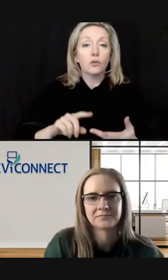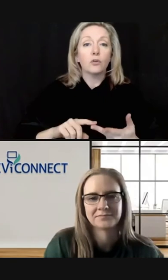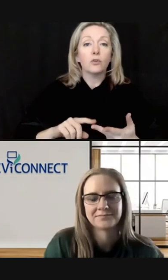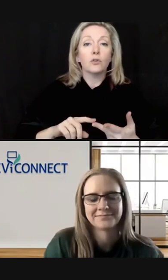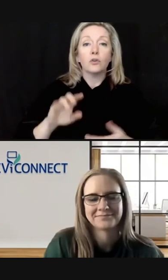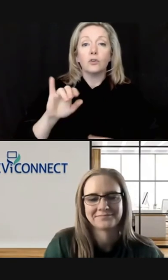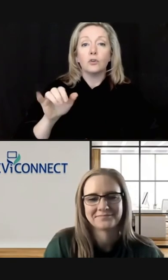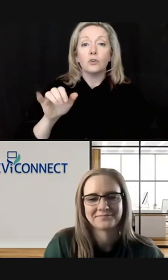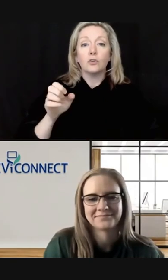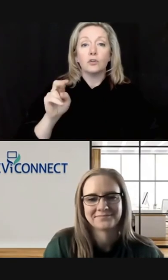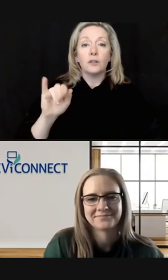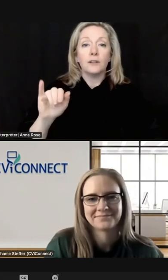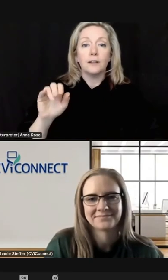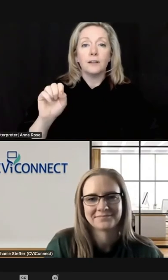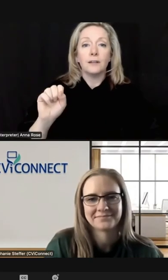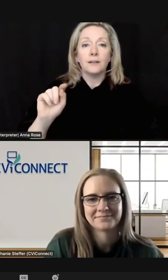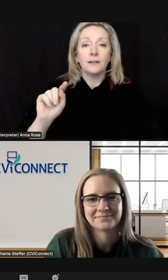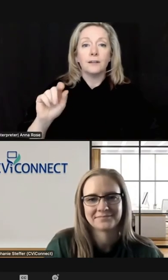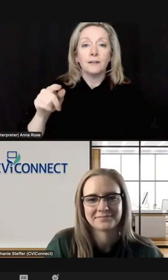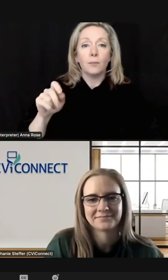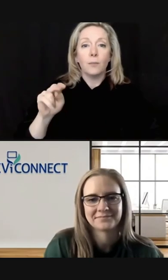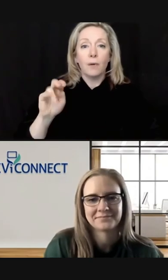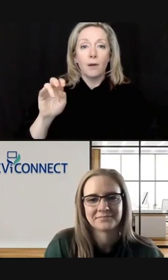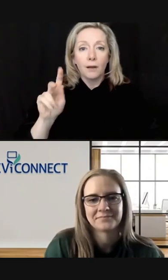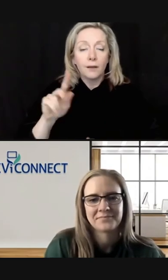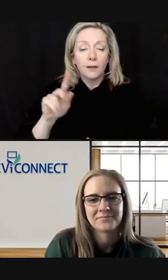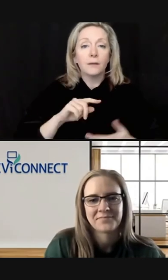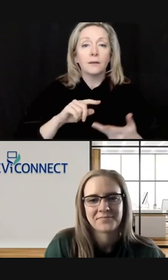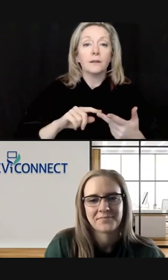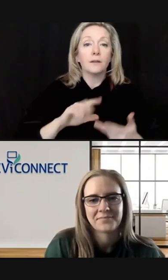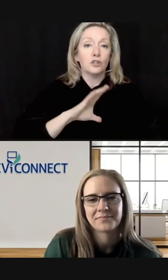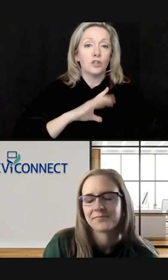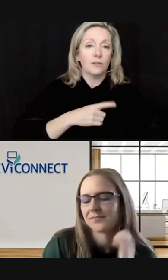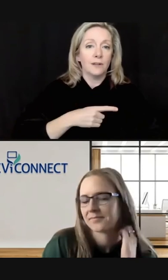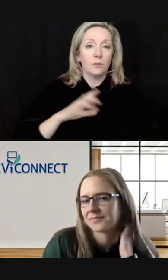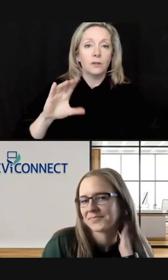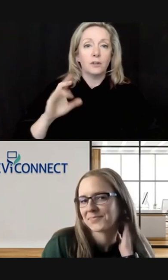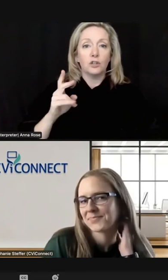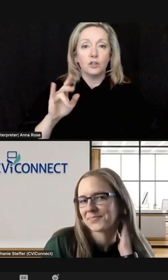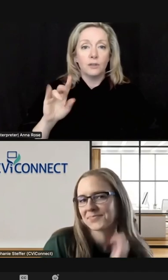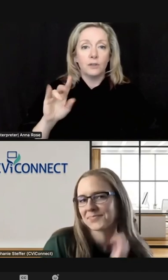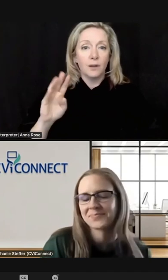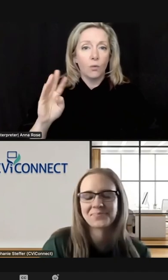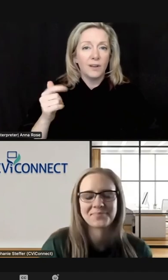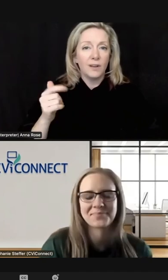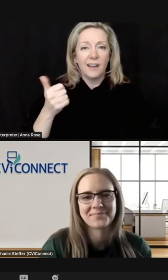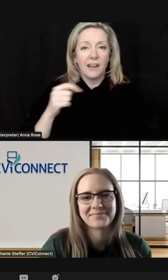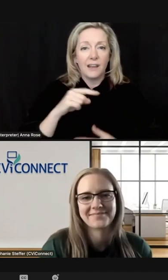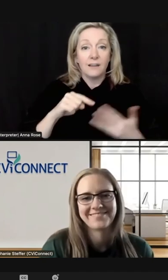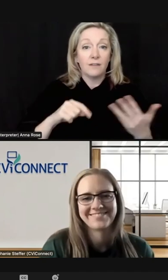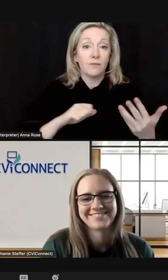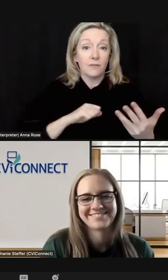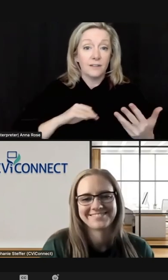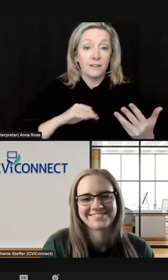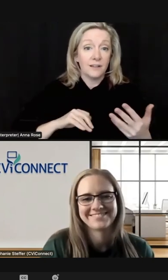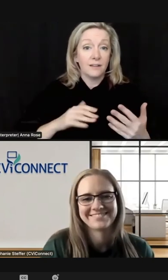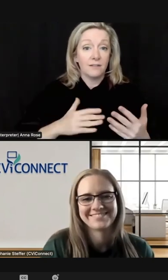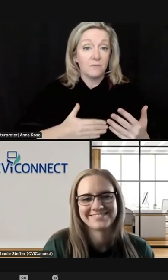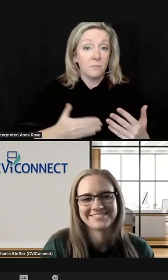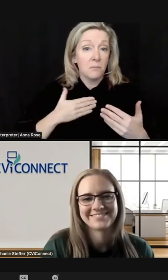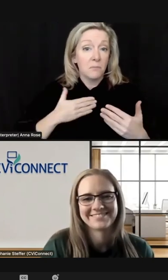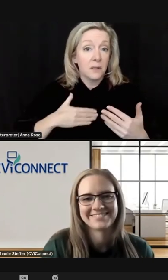for us, please feel free to use the chat box or feel free to email us, however you'd like. So, Stephanie,